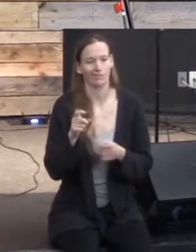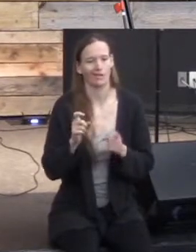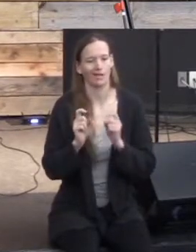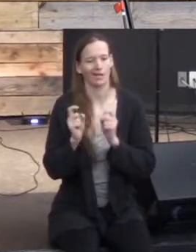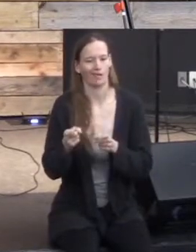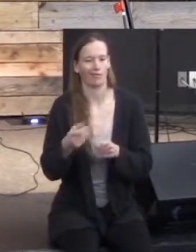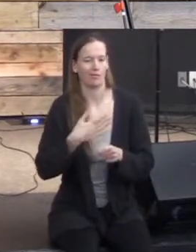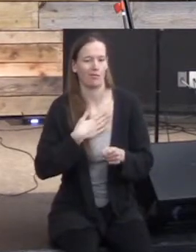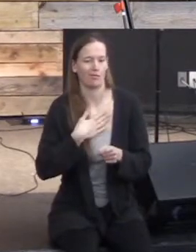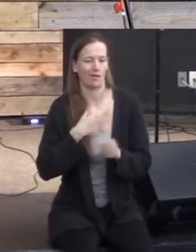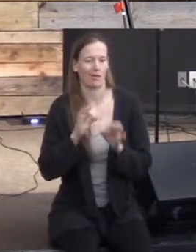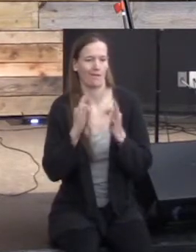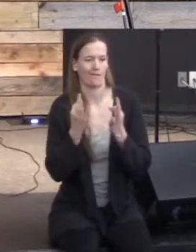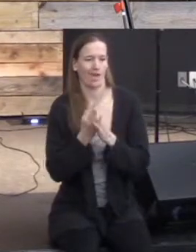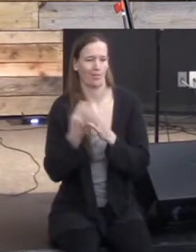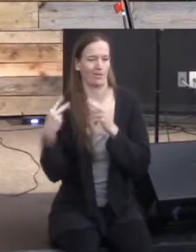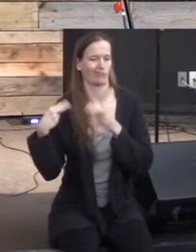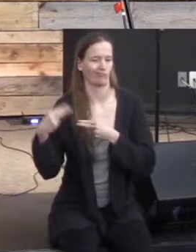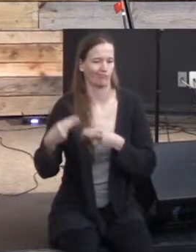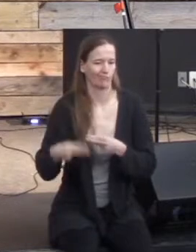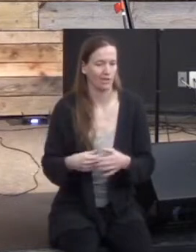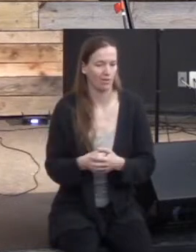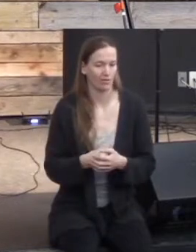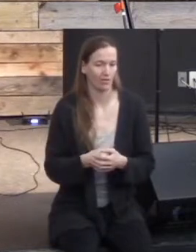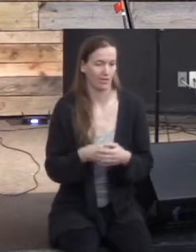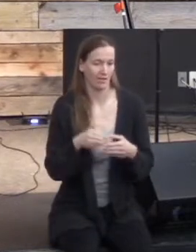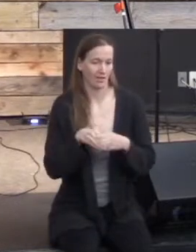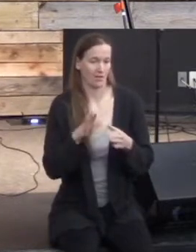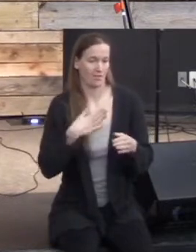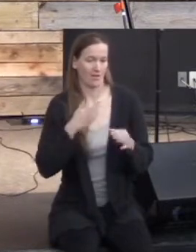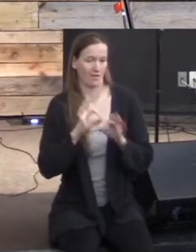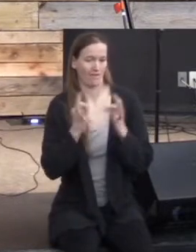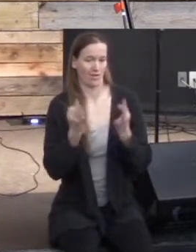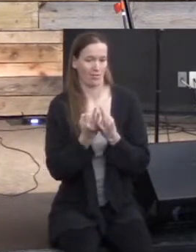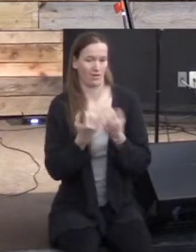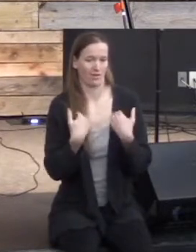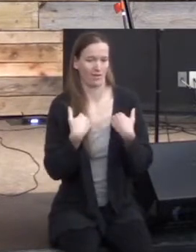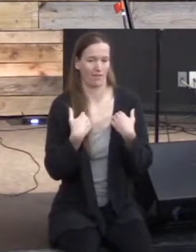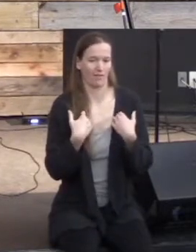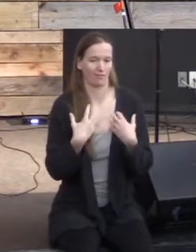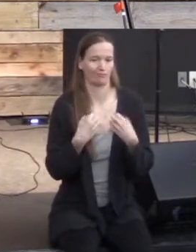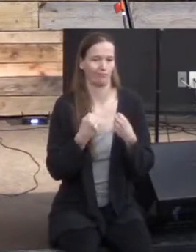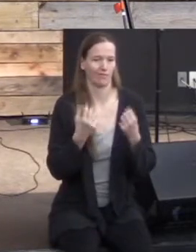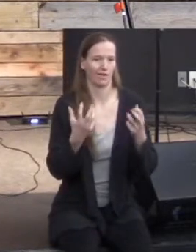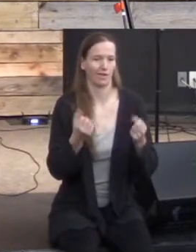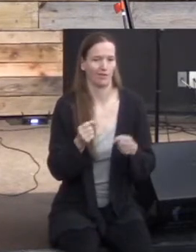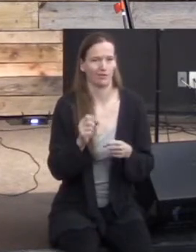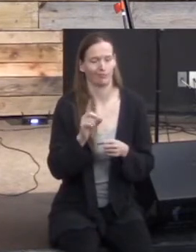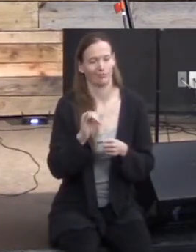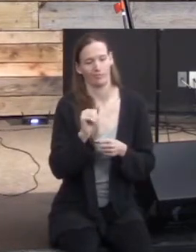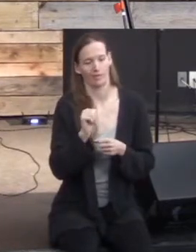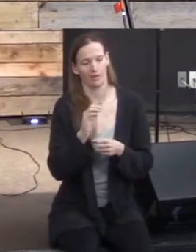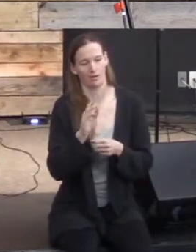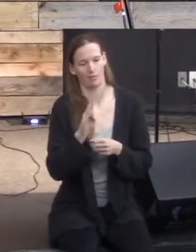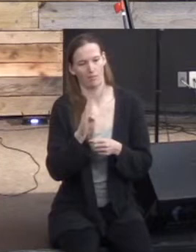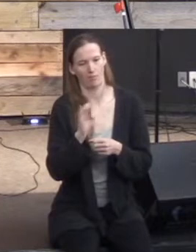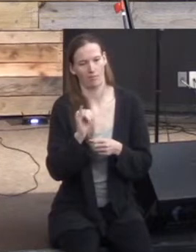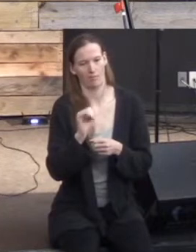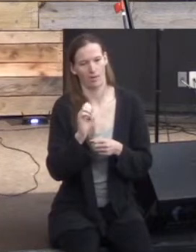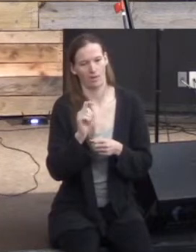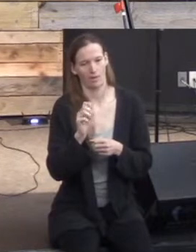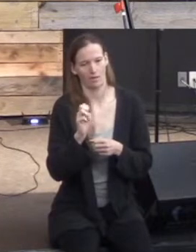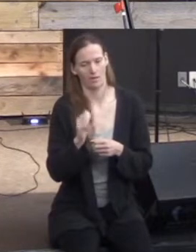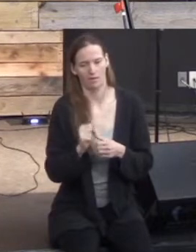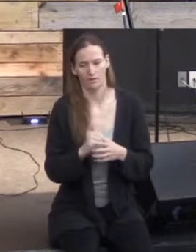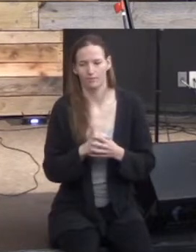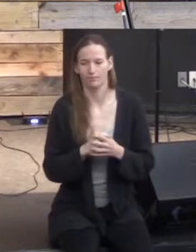history. And in my family, diabetes runs heavy. After telling a doctor that, she wanted to do